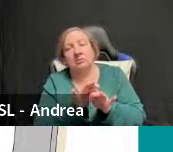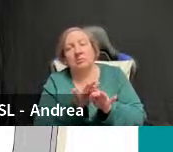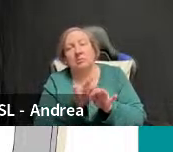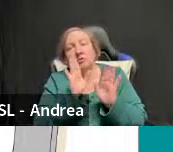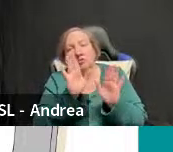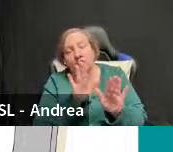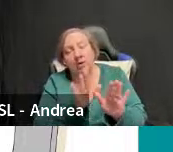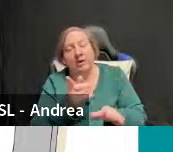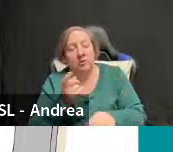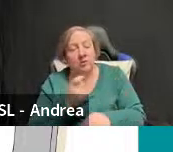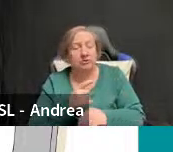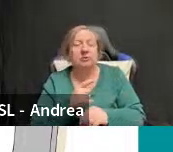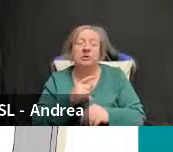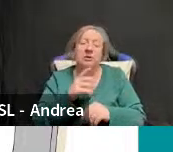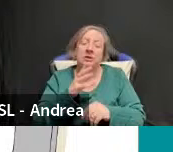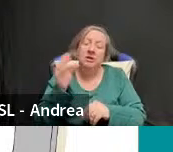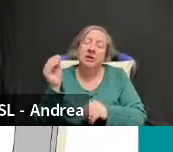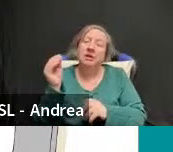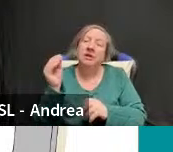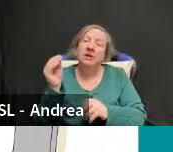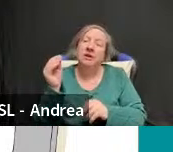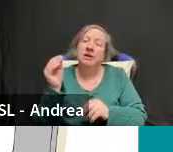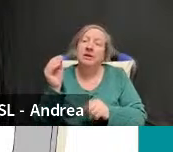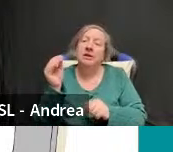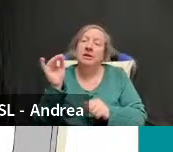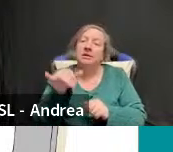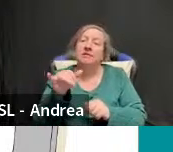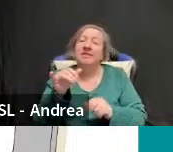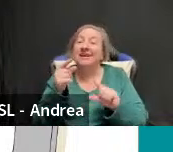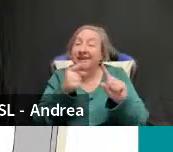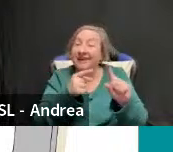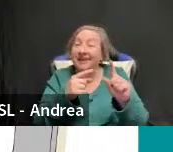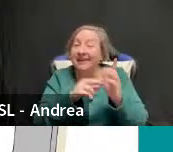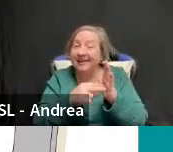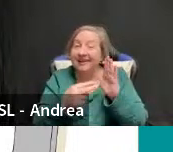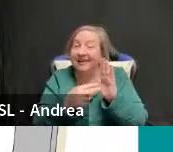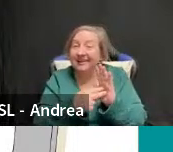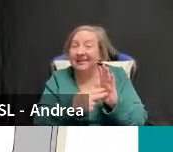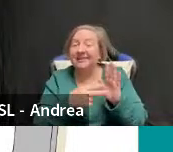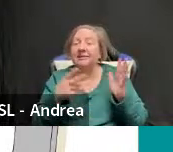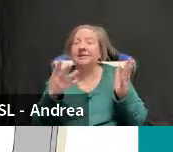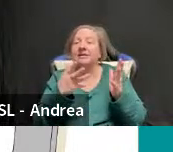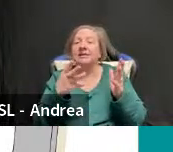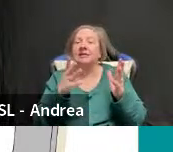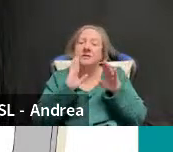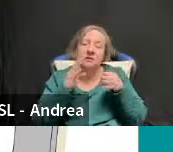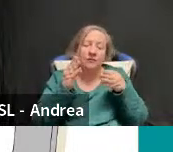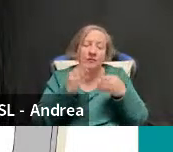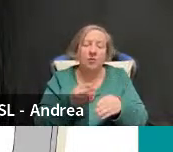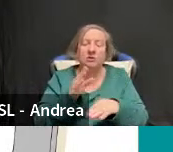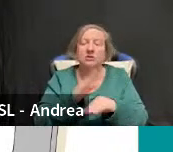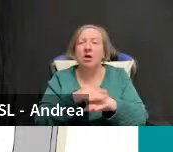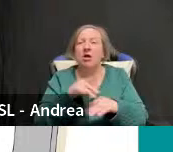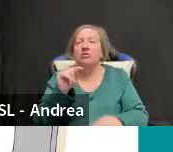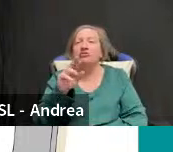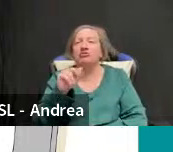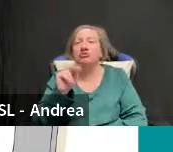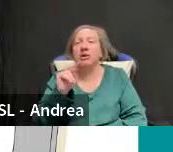great question. And the intent here was to focus just on the transit,